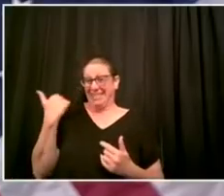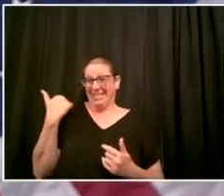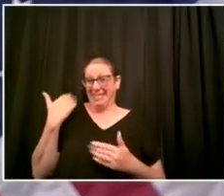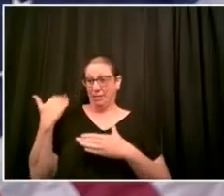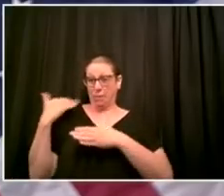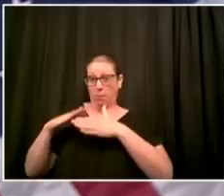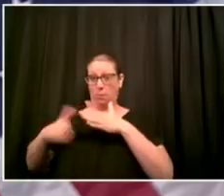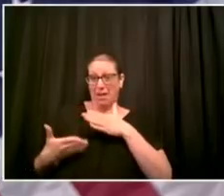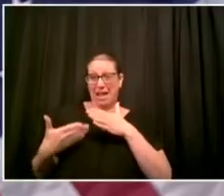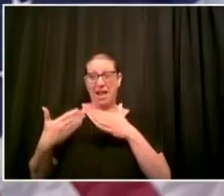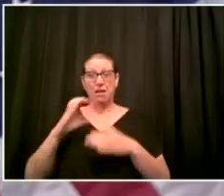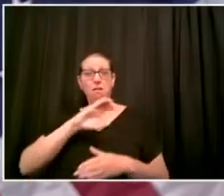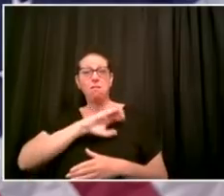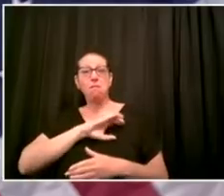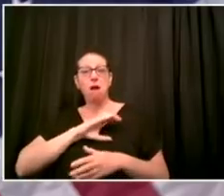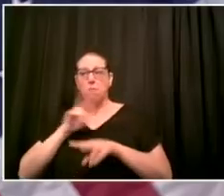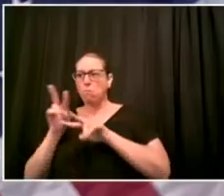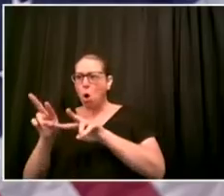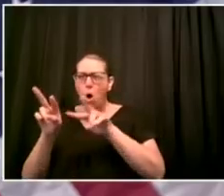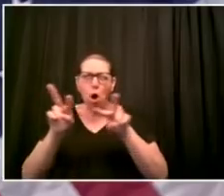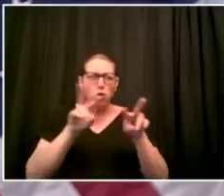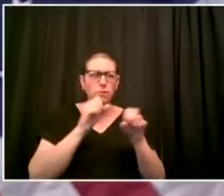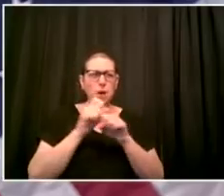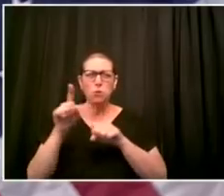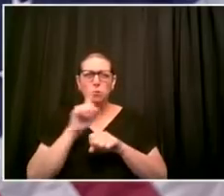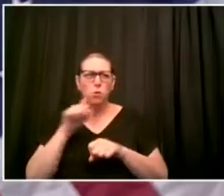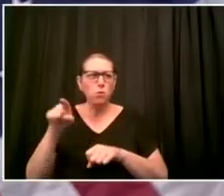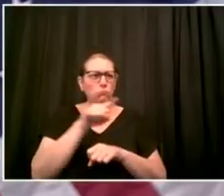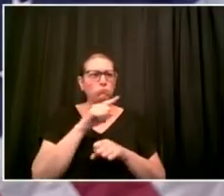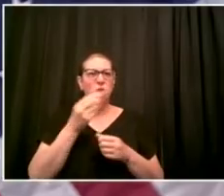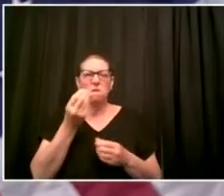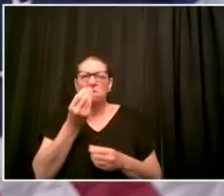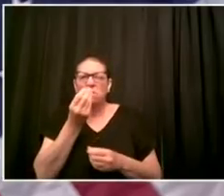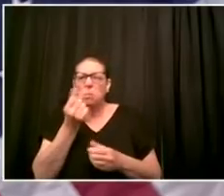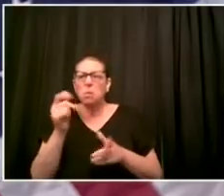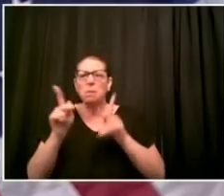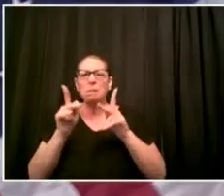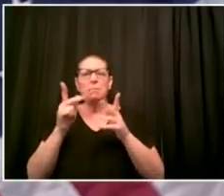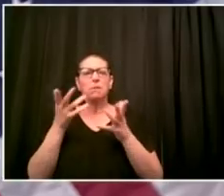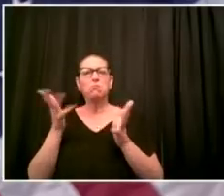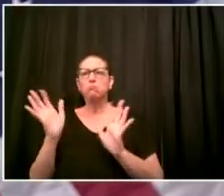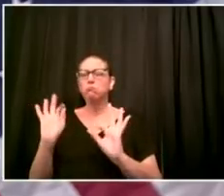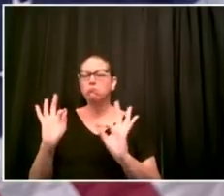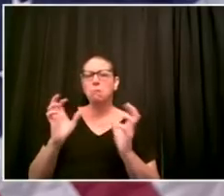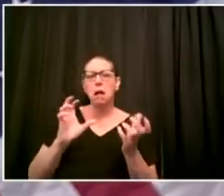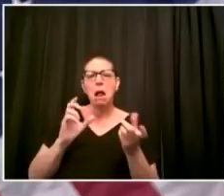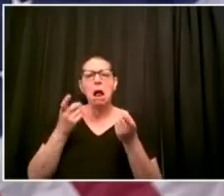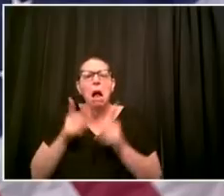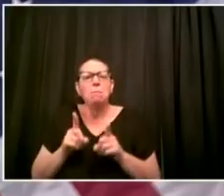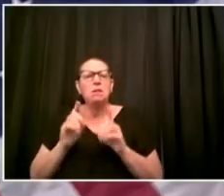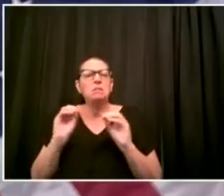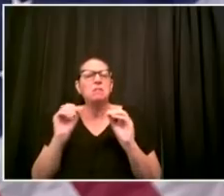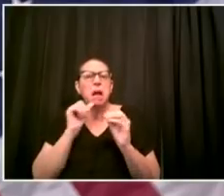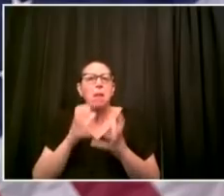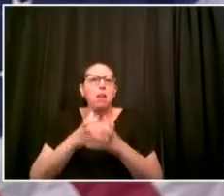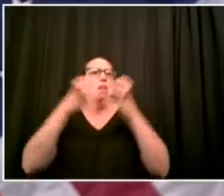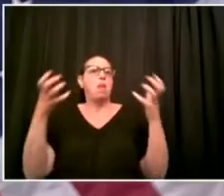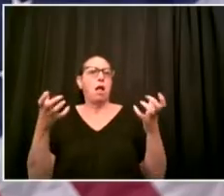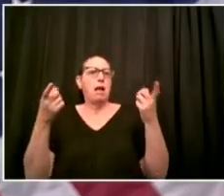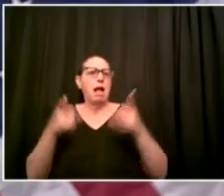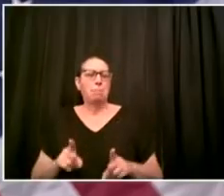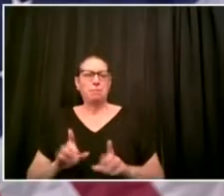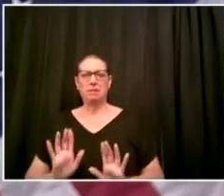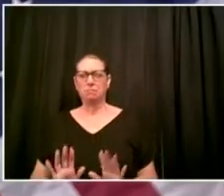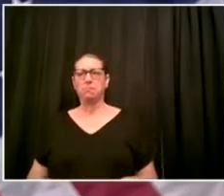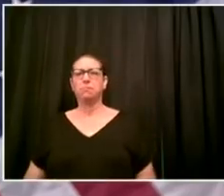your point, Al, we got to be really clear. We're not to phase one until the numbers absolutely confirm it. I feel very good